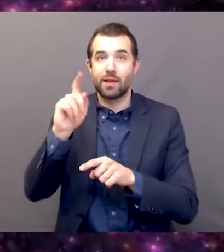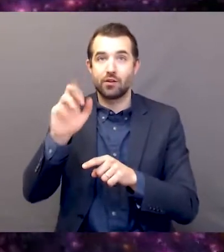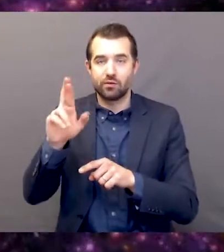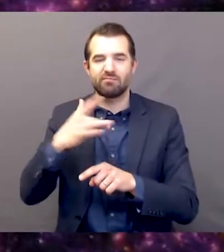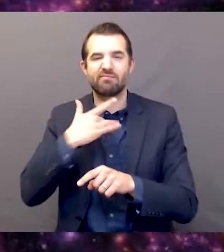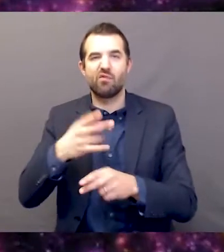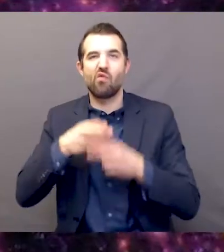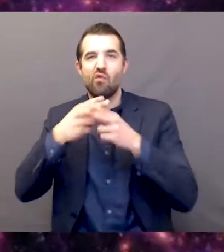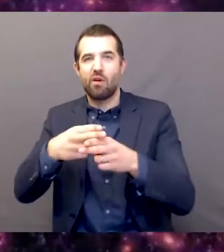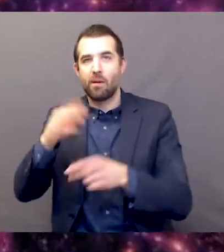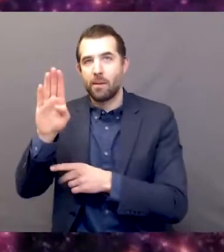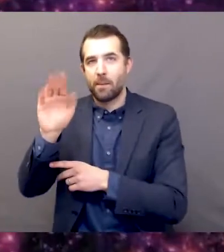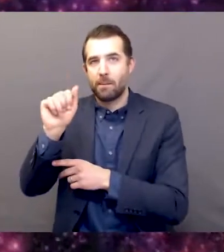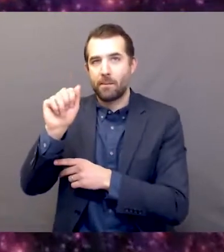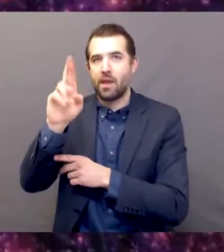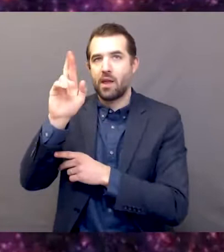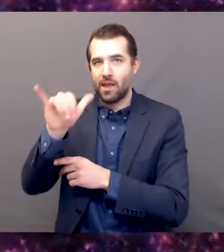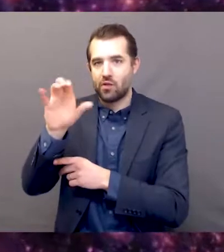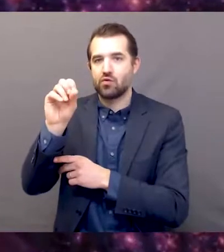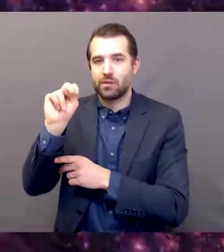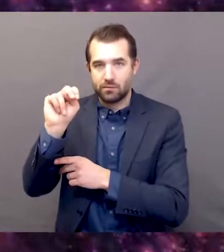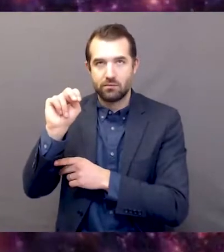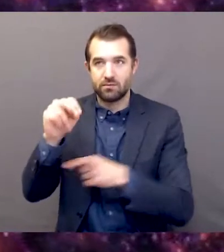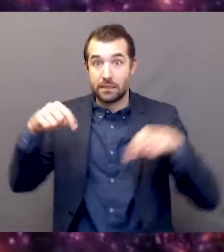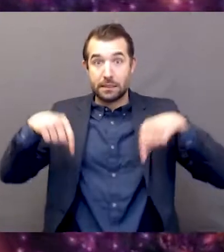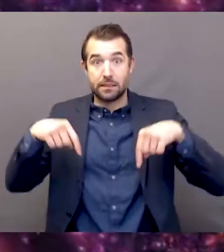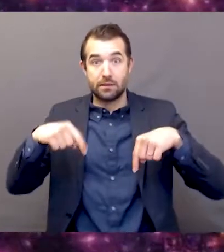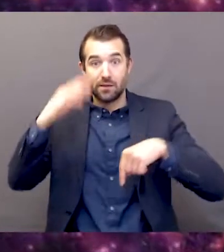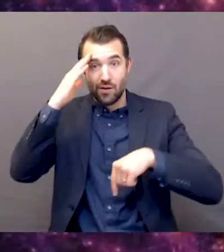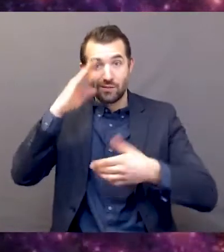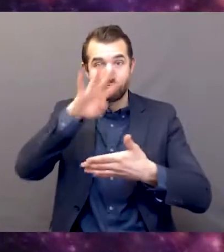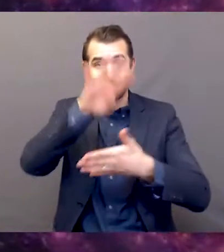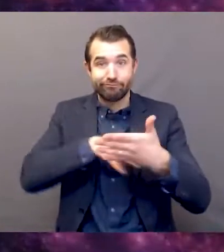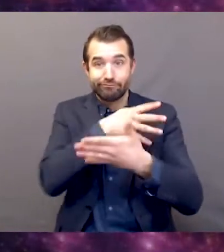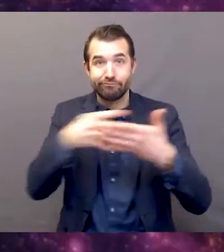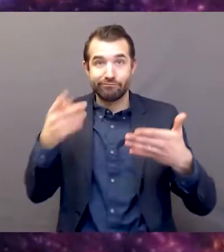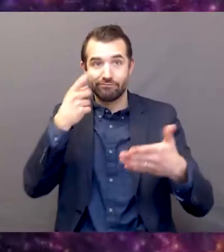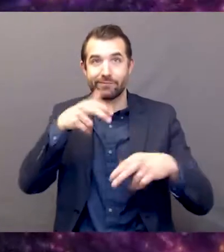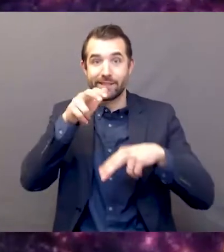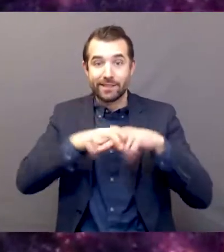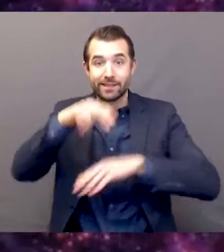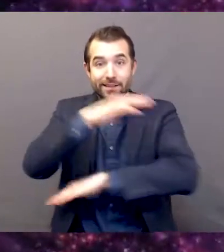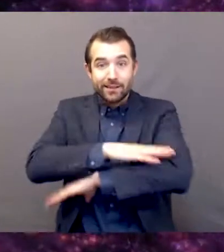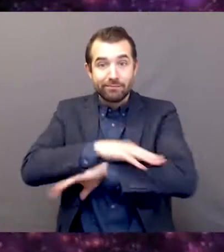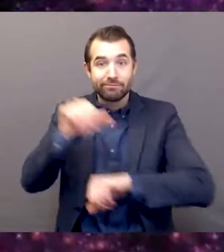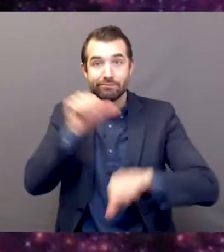to it as baryons. Everything here on Earth, from ourselves to tables, chairs, the atmosphere, all the elements of the periodic